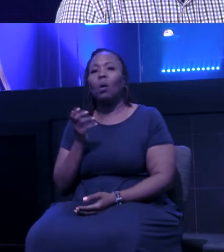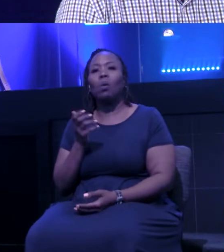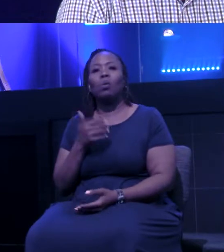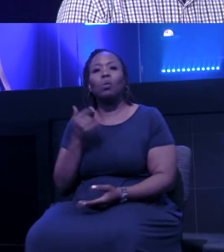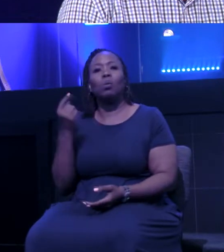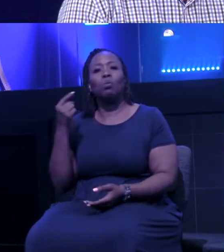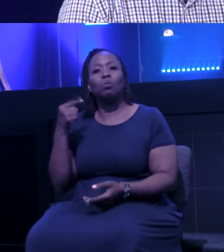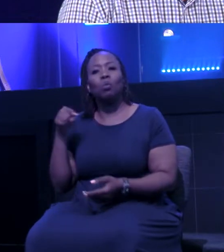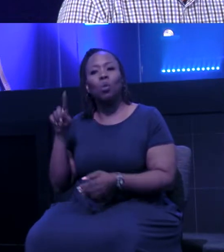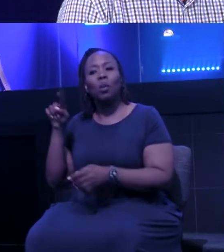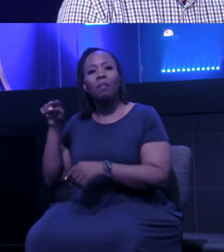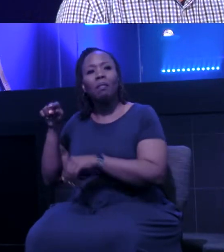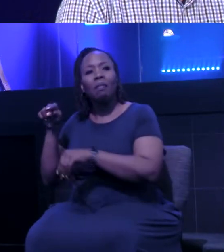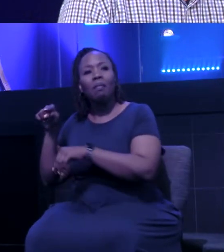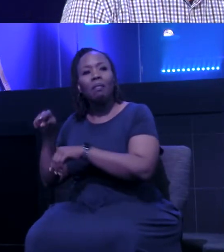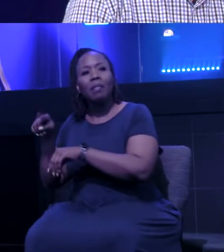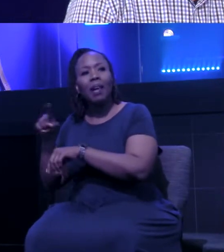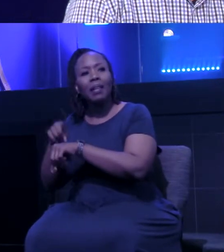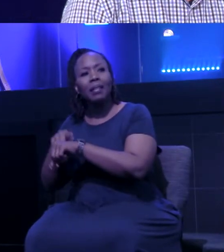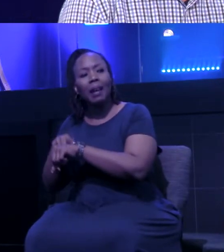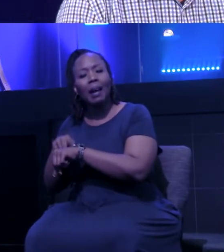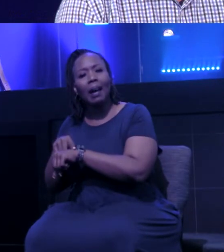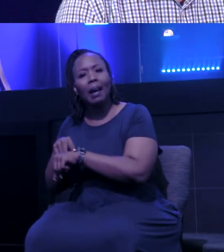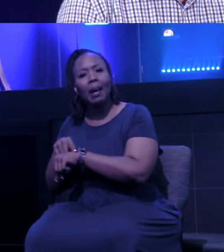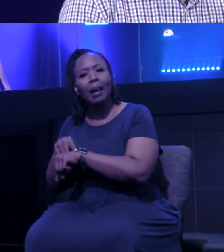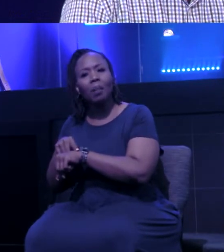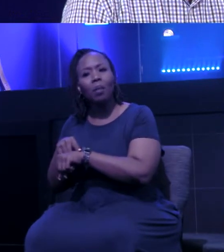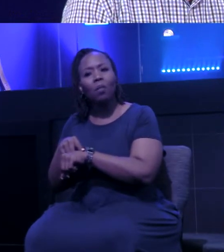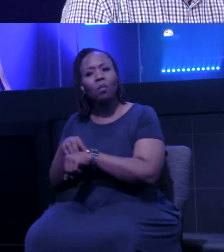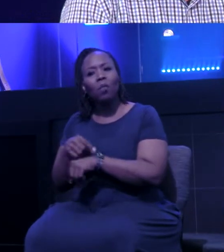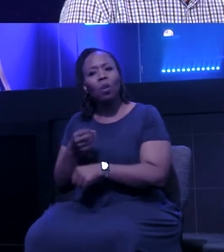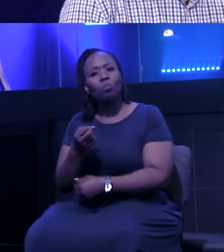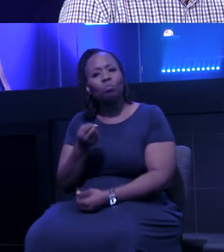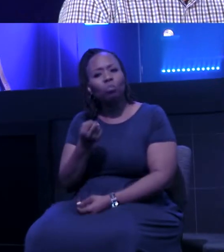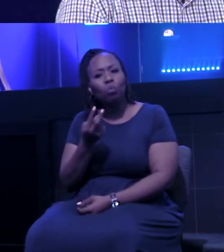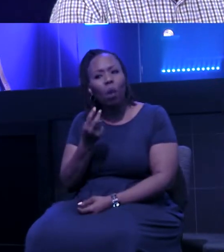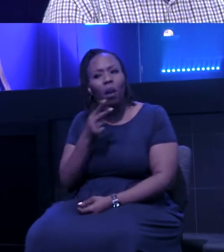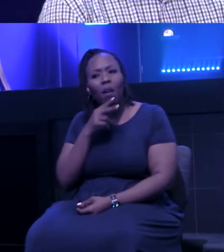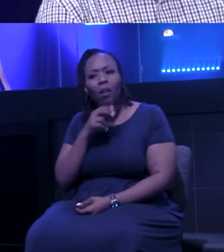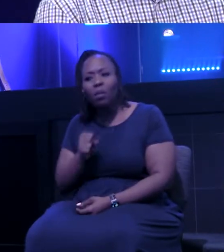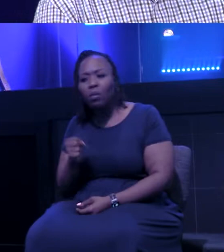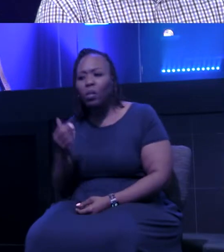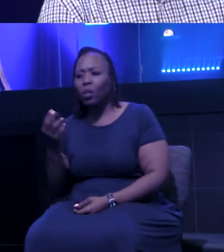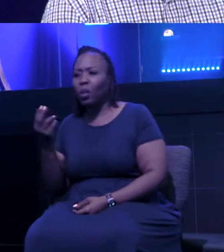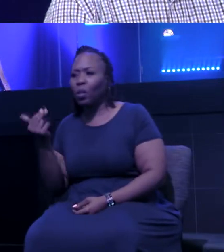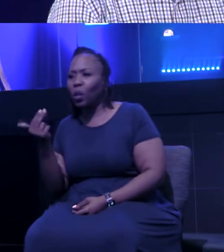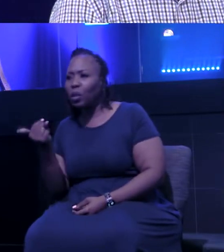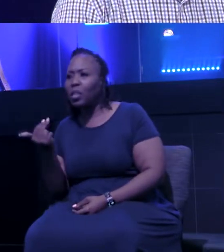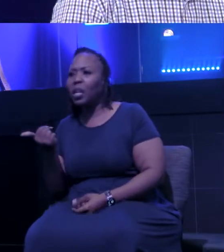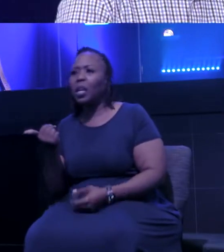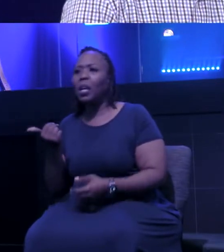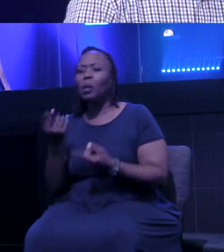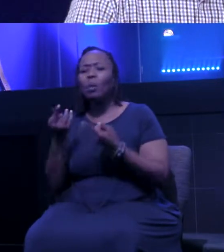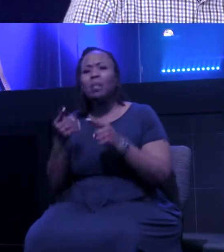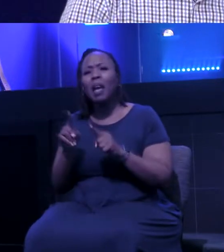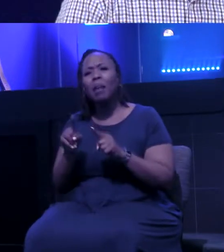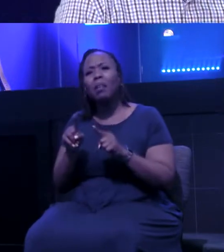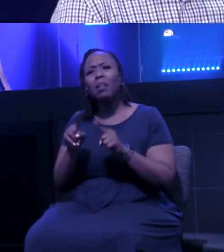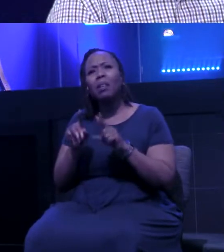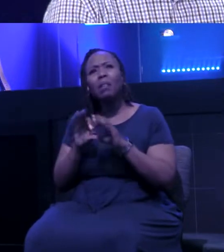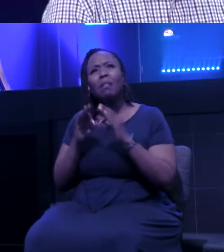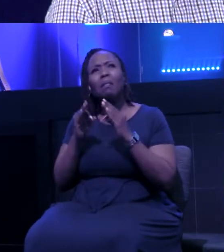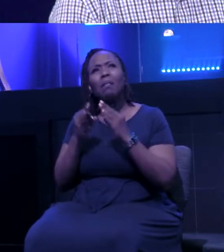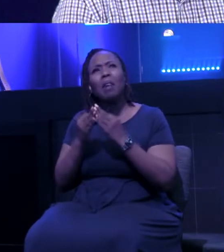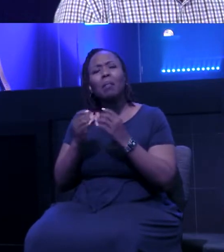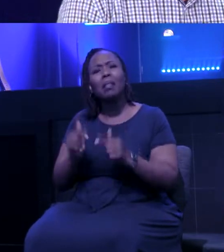during that time, say when you're from 12, 13, what was going on in your family's life and in your life at that point? You're